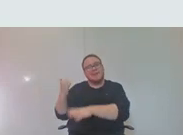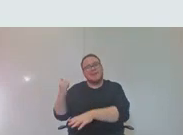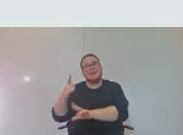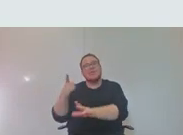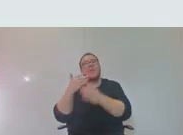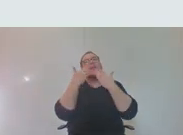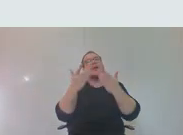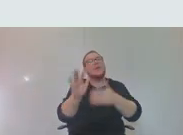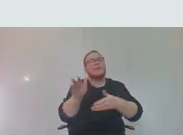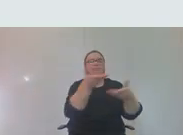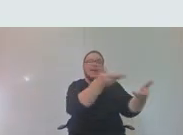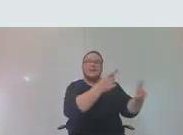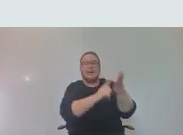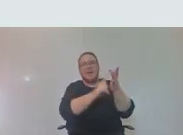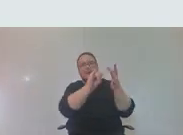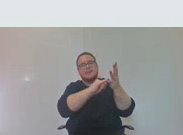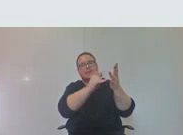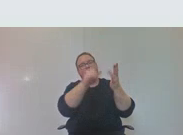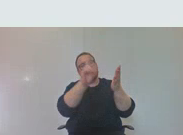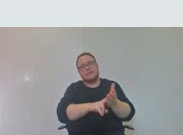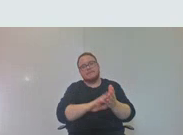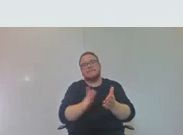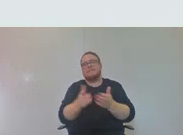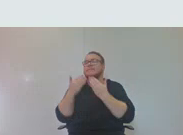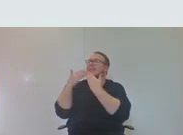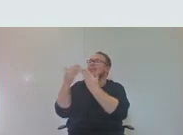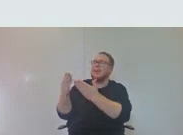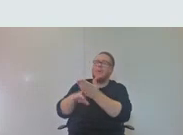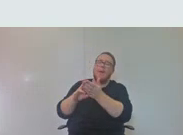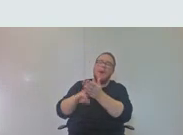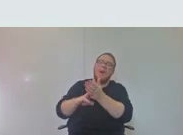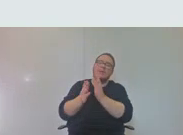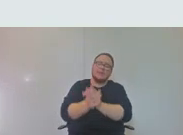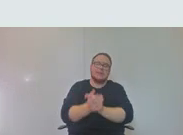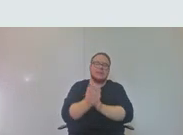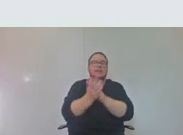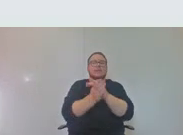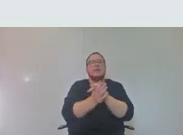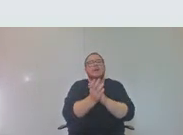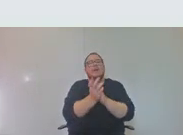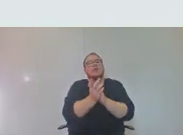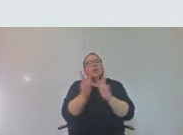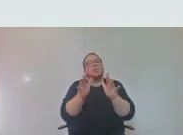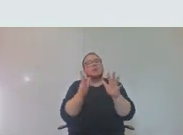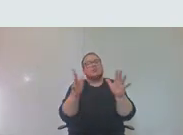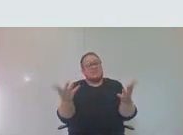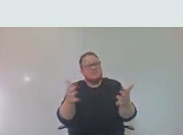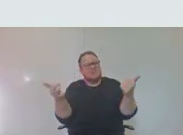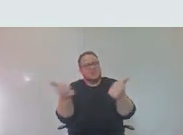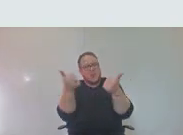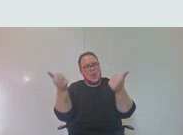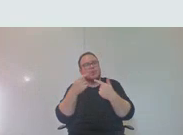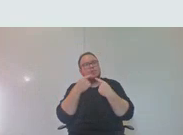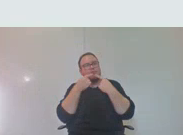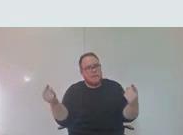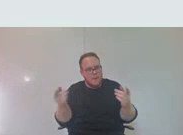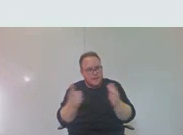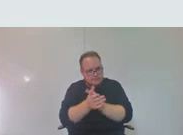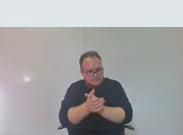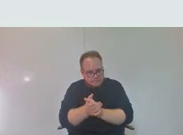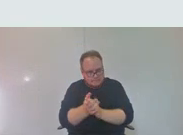hand back to Alison. Thank you, Marcus. So just some closing remarks. As we said at